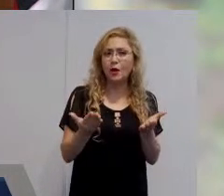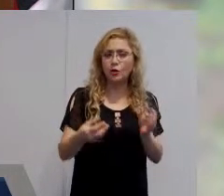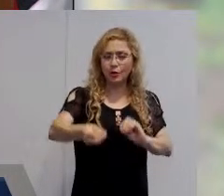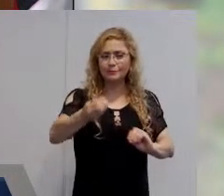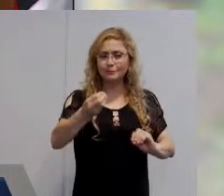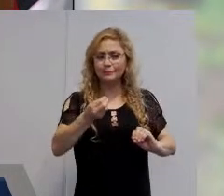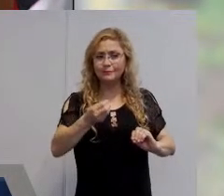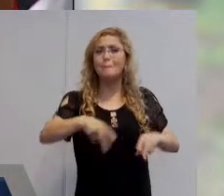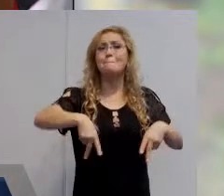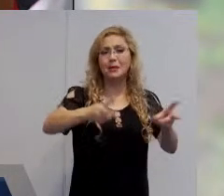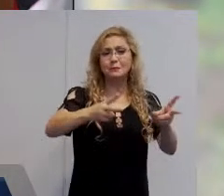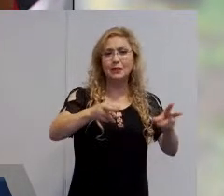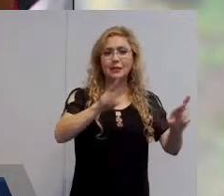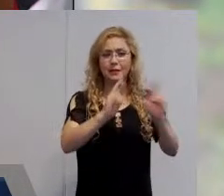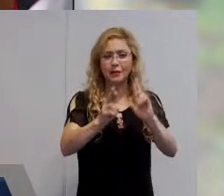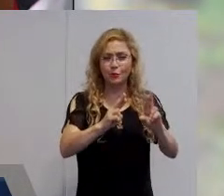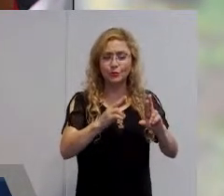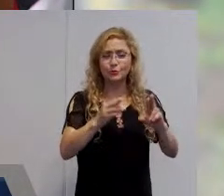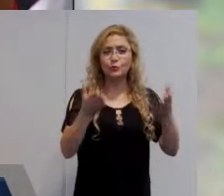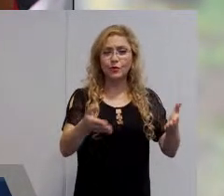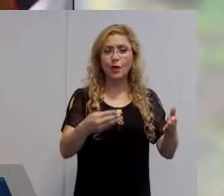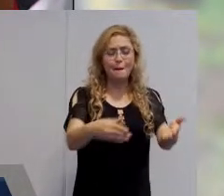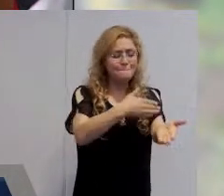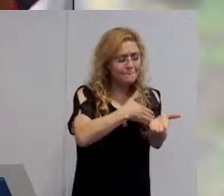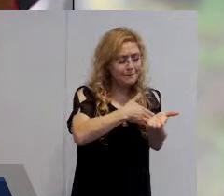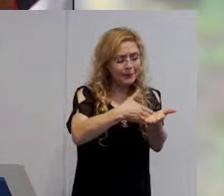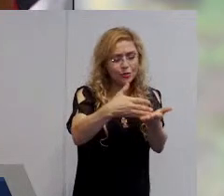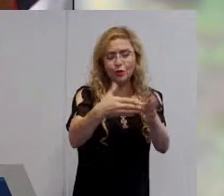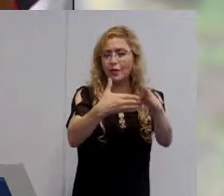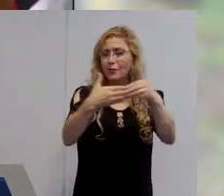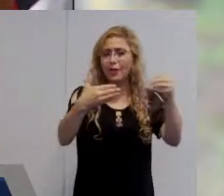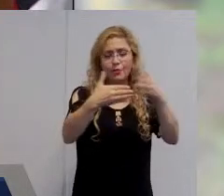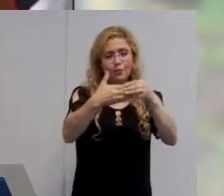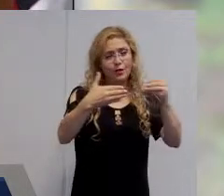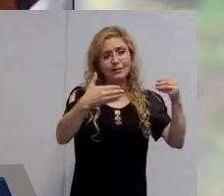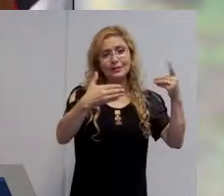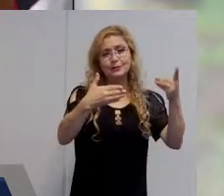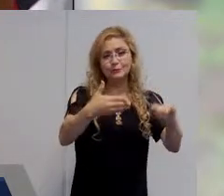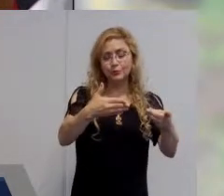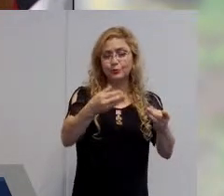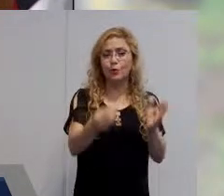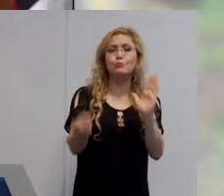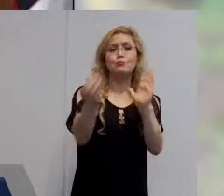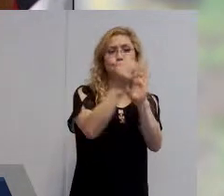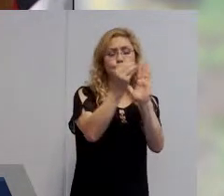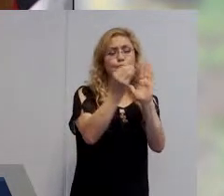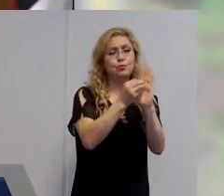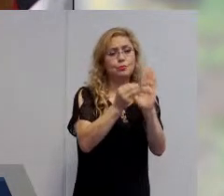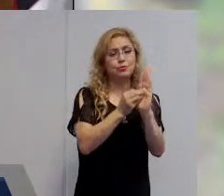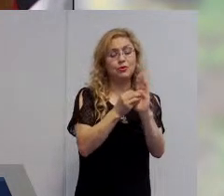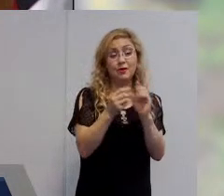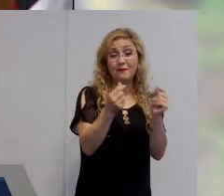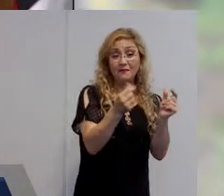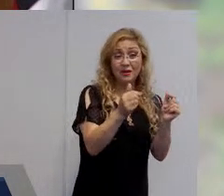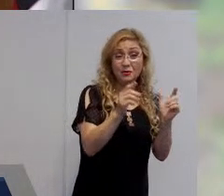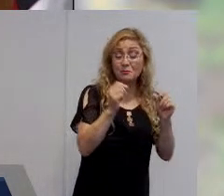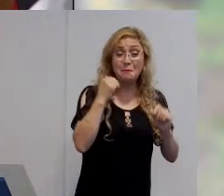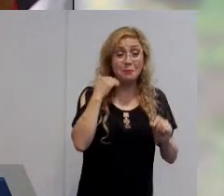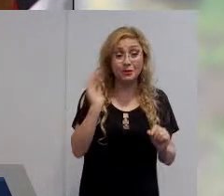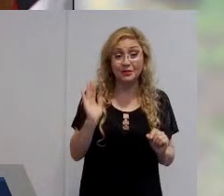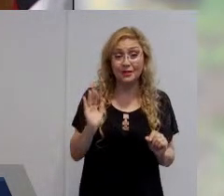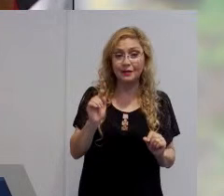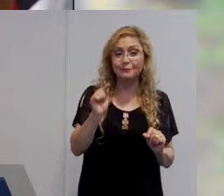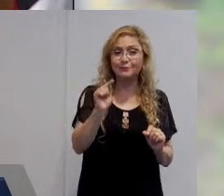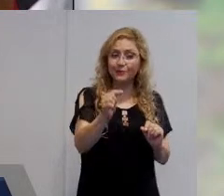who has put up the resources, millions of dollars, that today maybe the world is